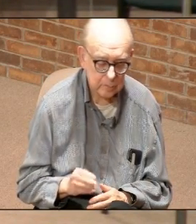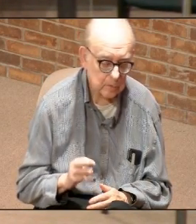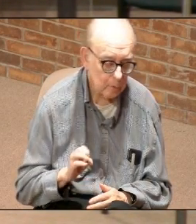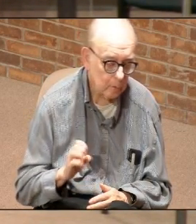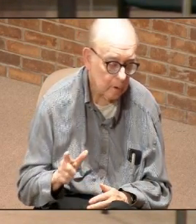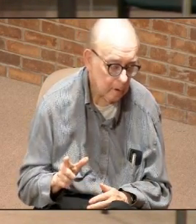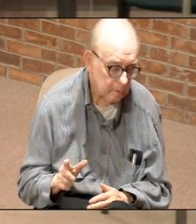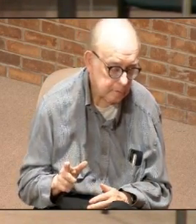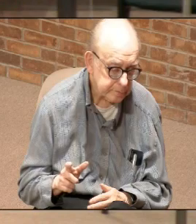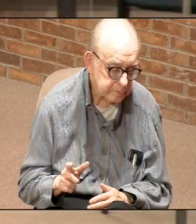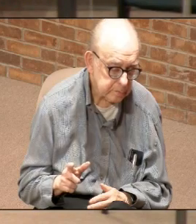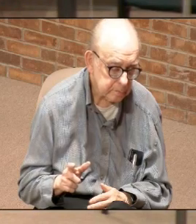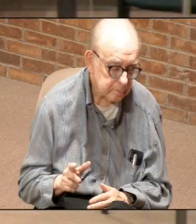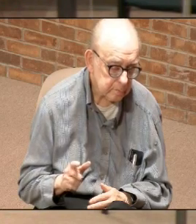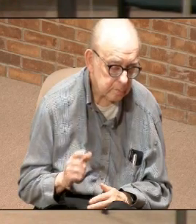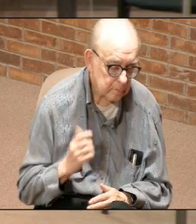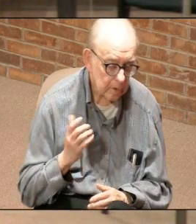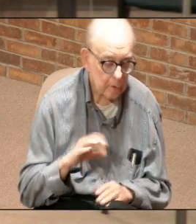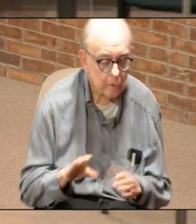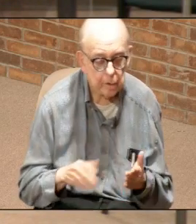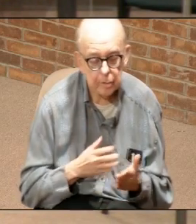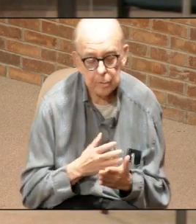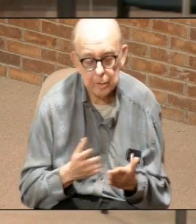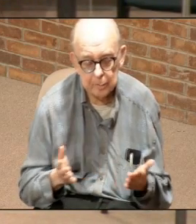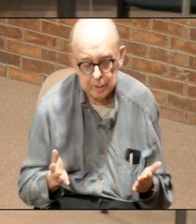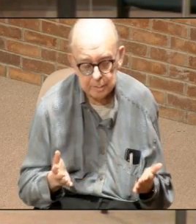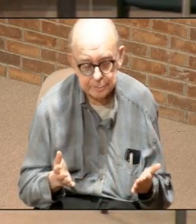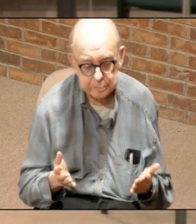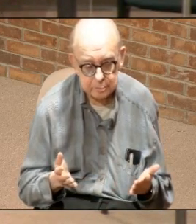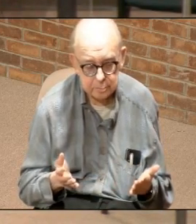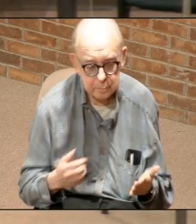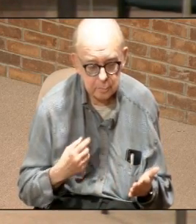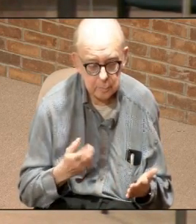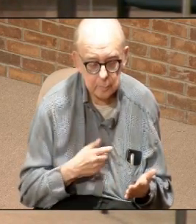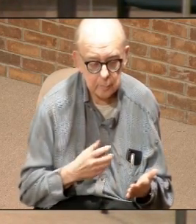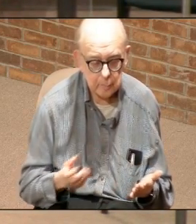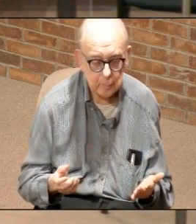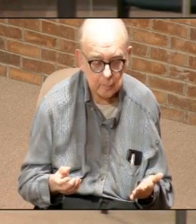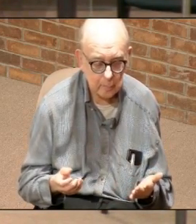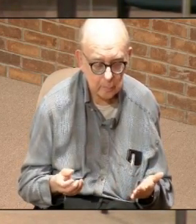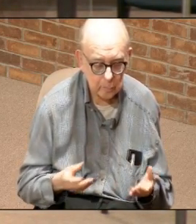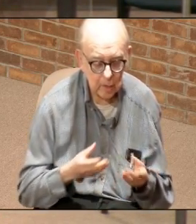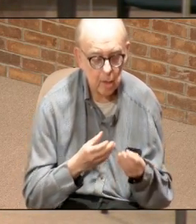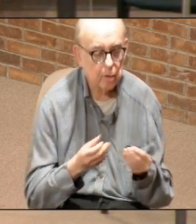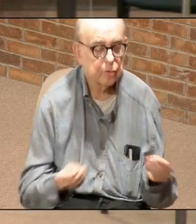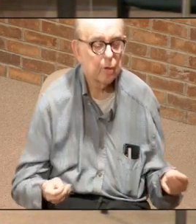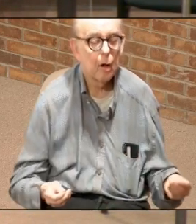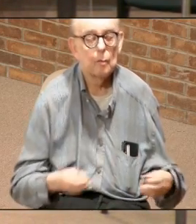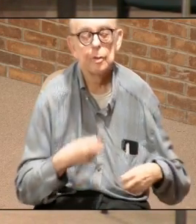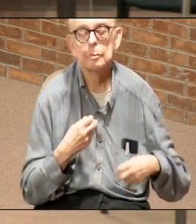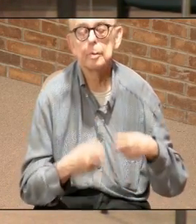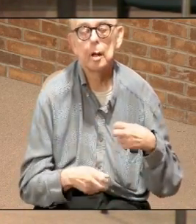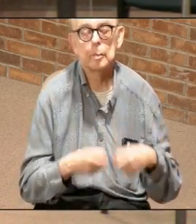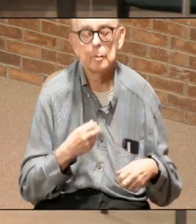Well, they're going to do something. We're going to solve this issue.